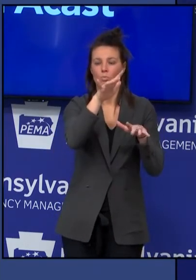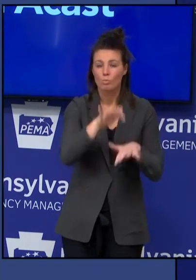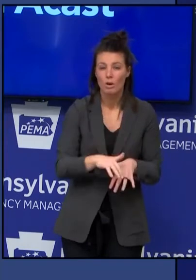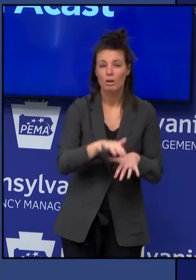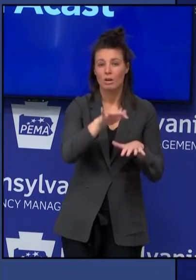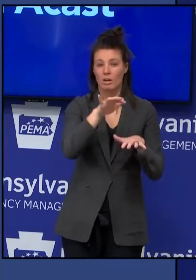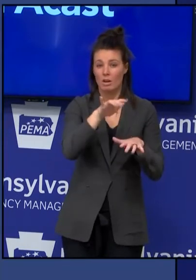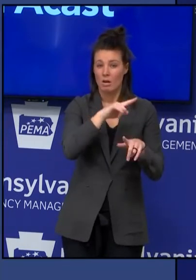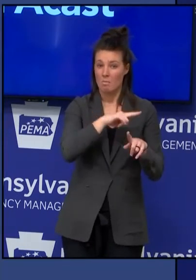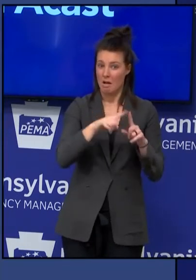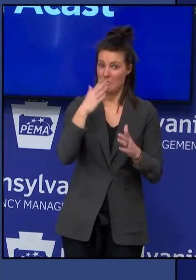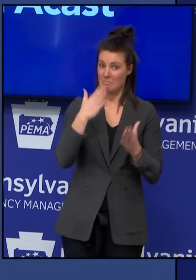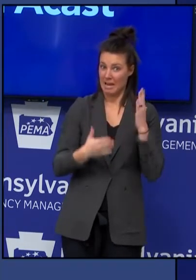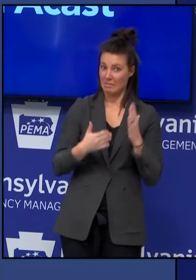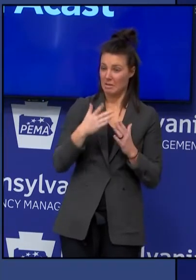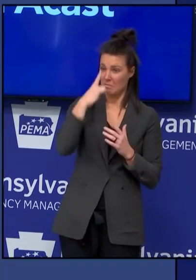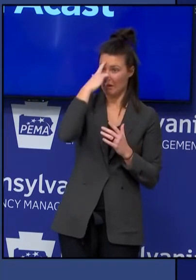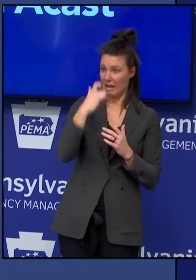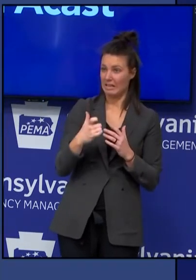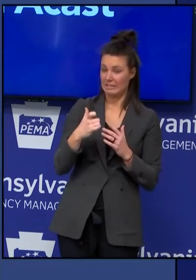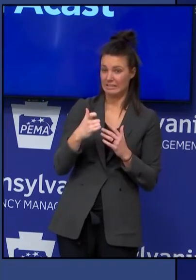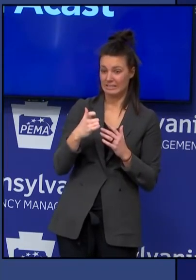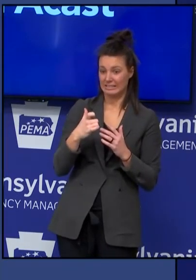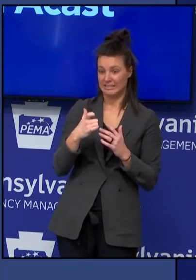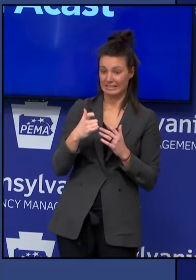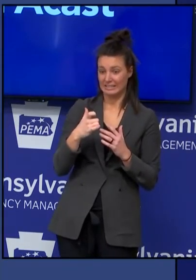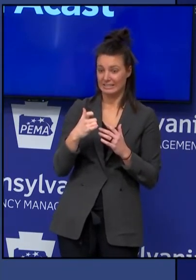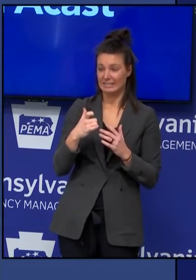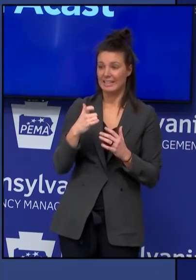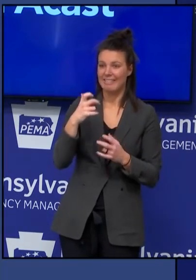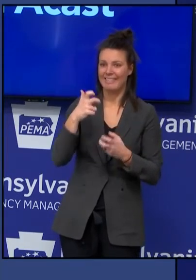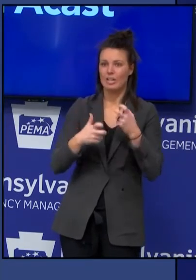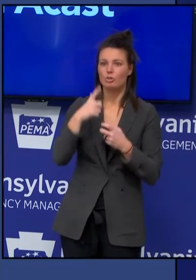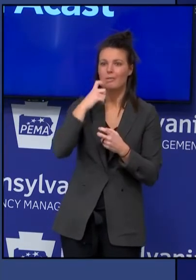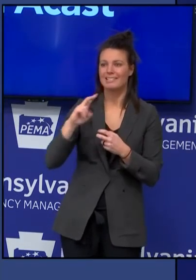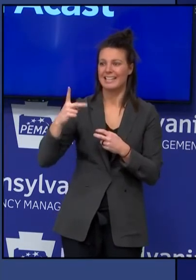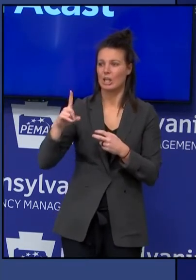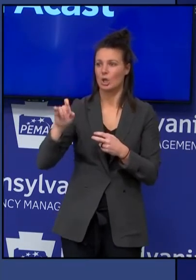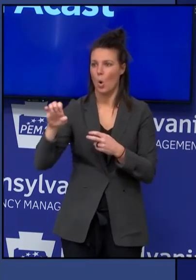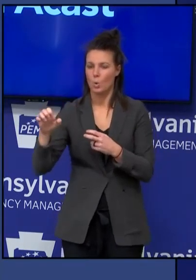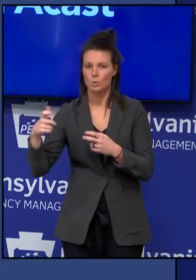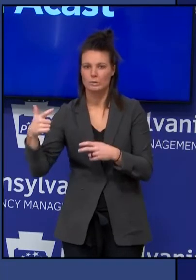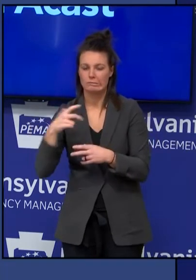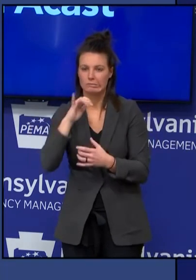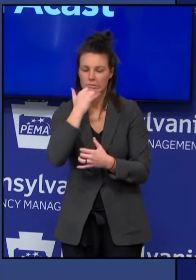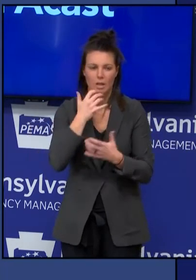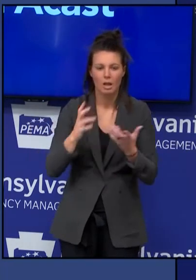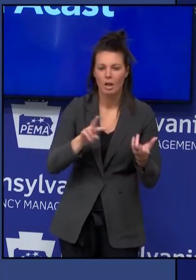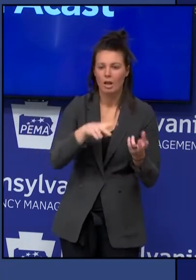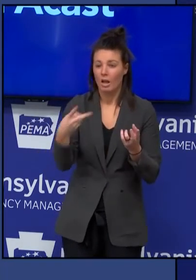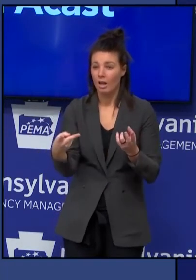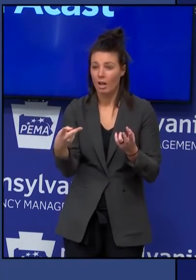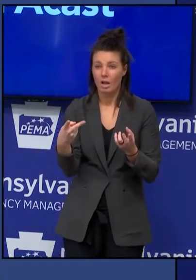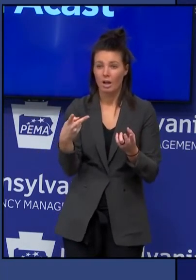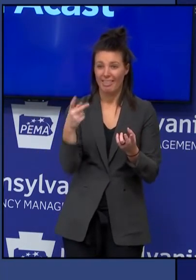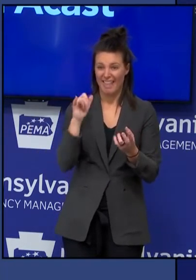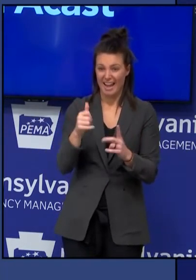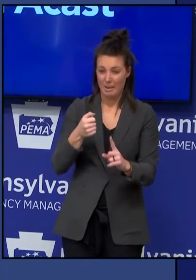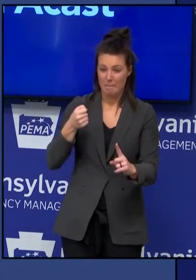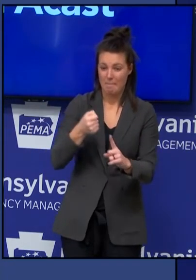this vaccine second dose issue that now some providers are not getting vaccines at all if they're waiting to get the second dose, or if